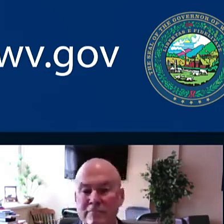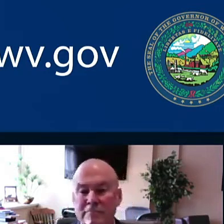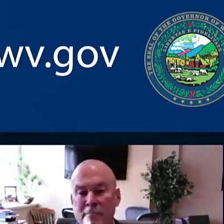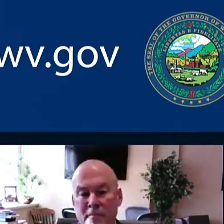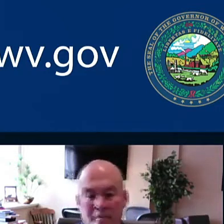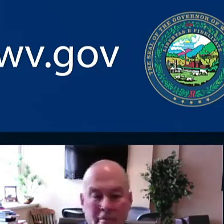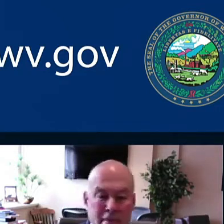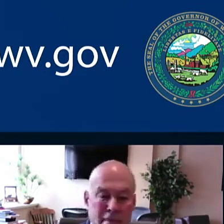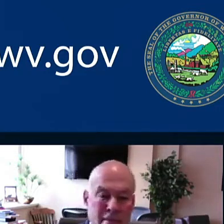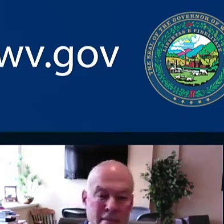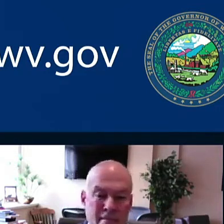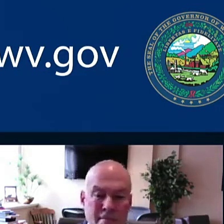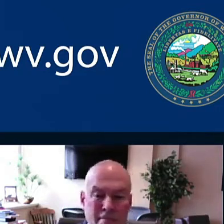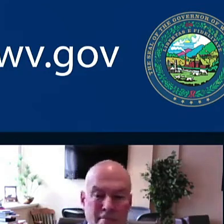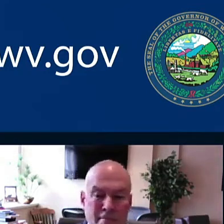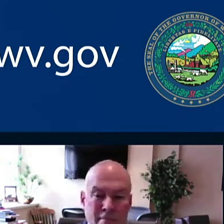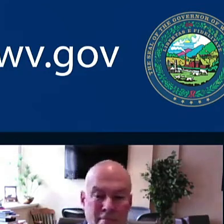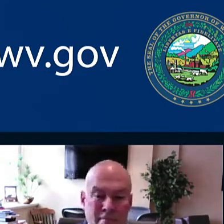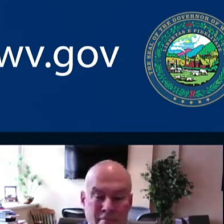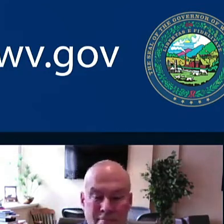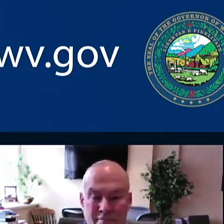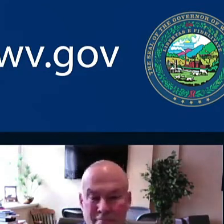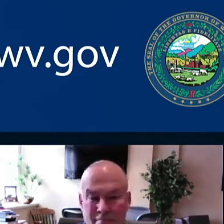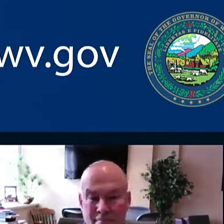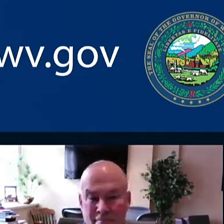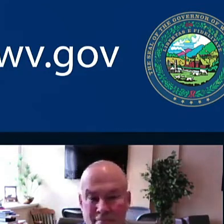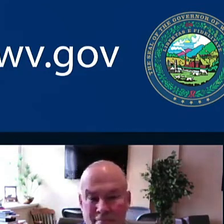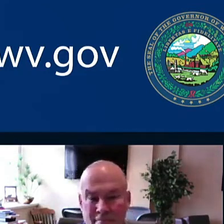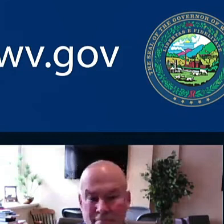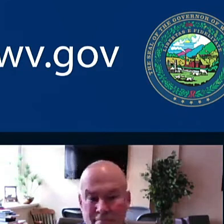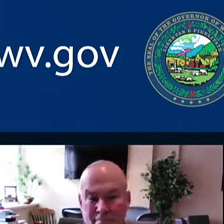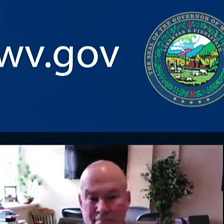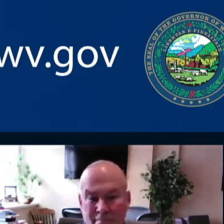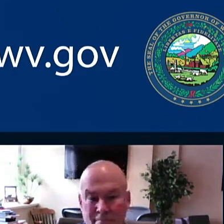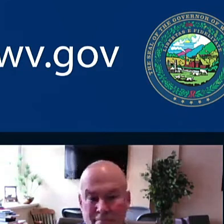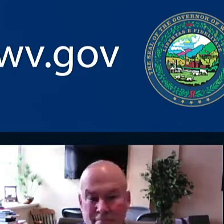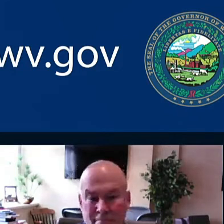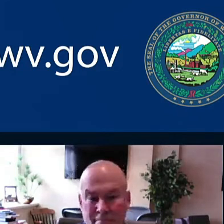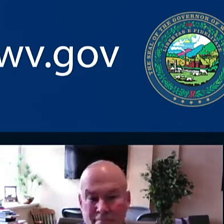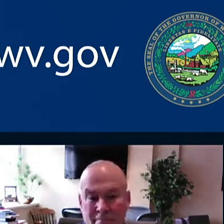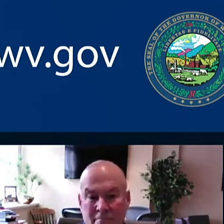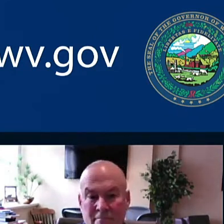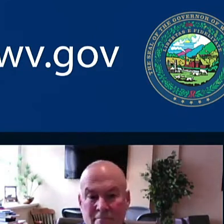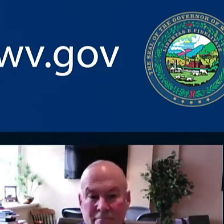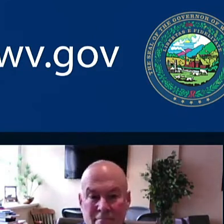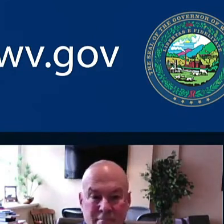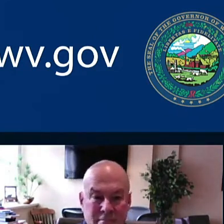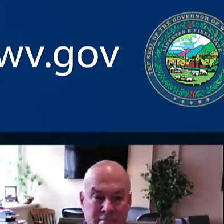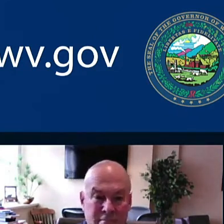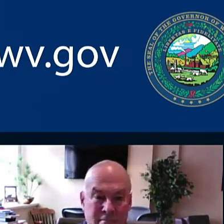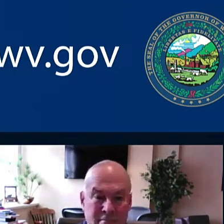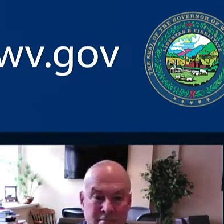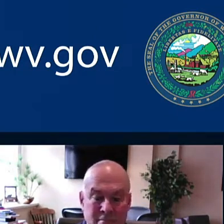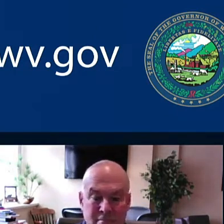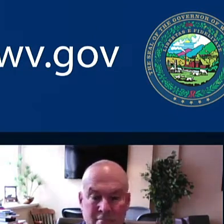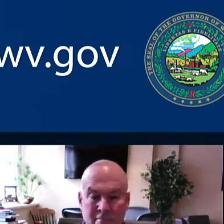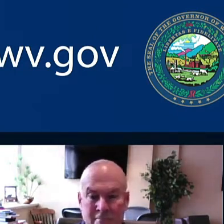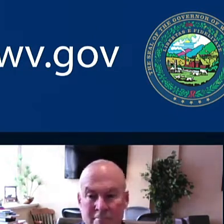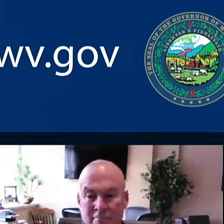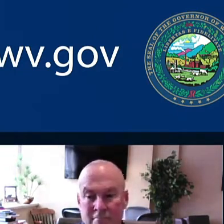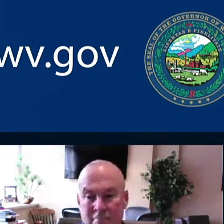there has been a increase in demand for it since the recommendation